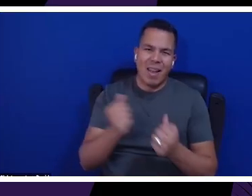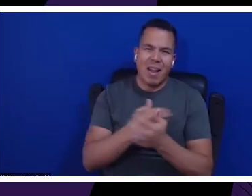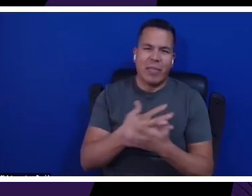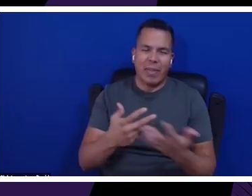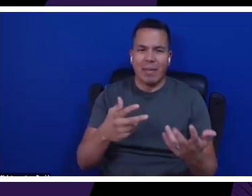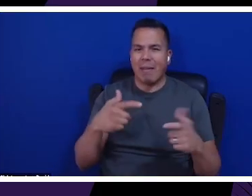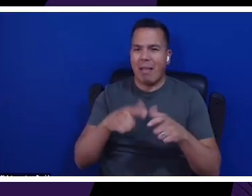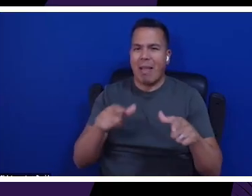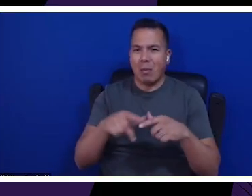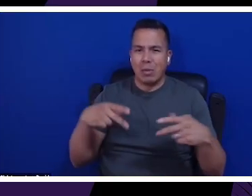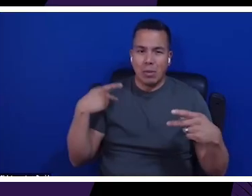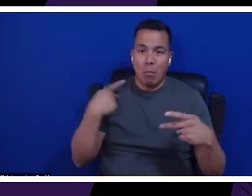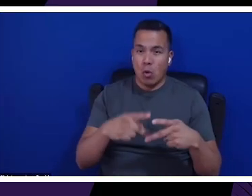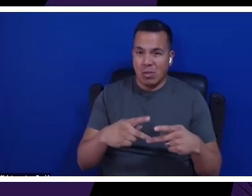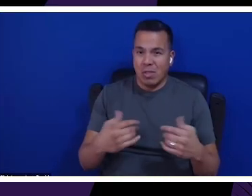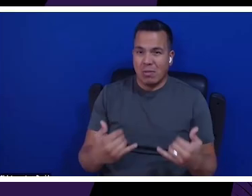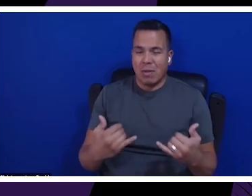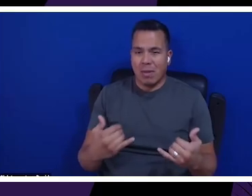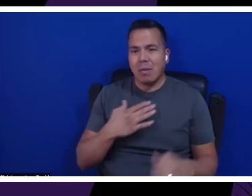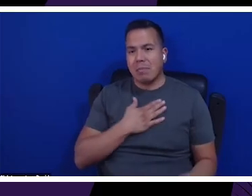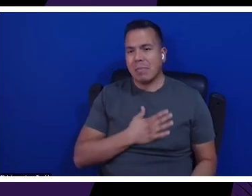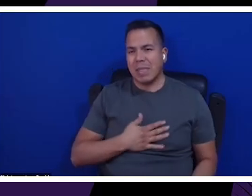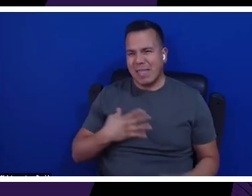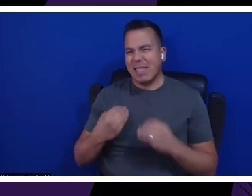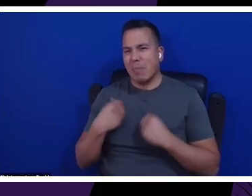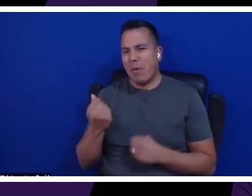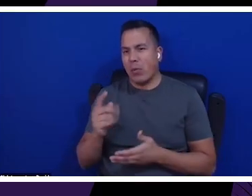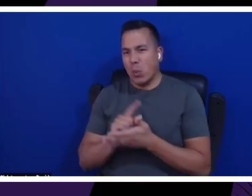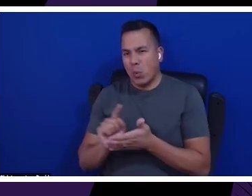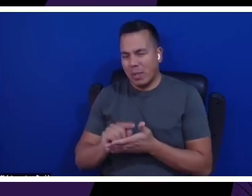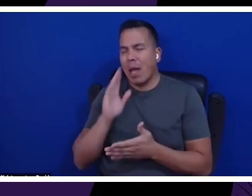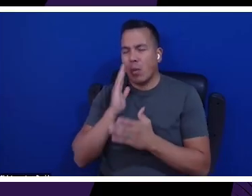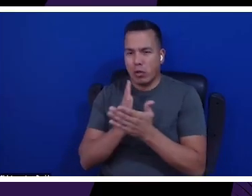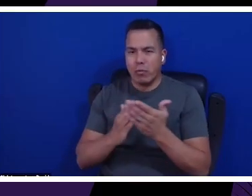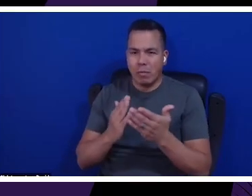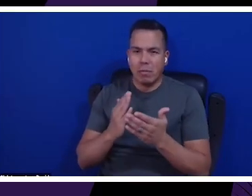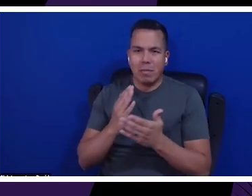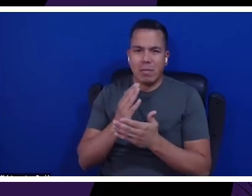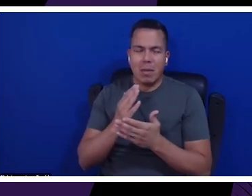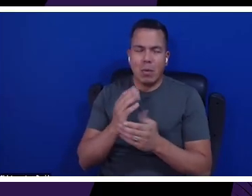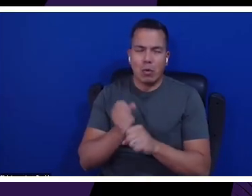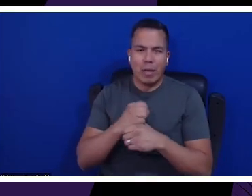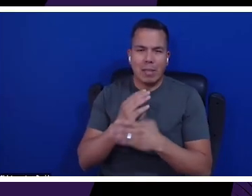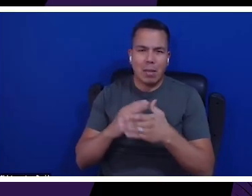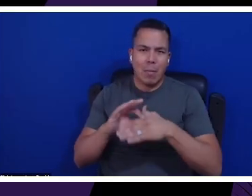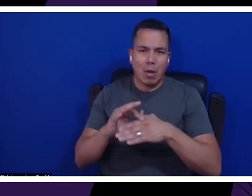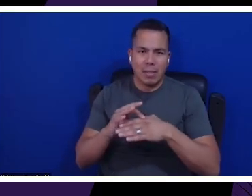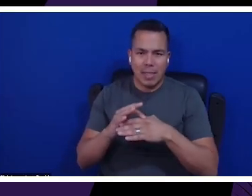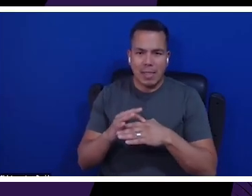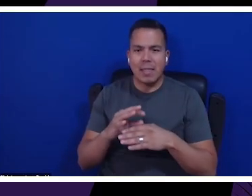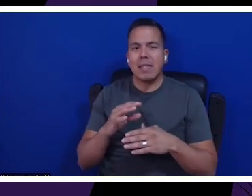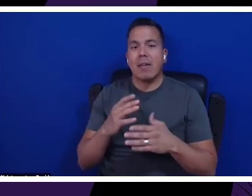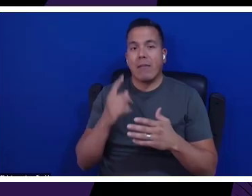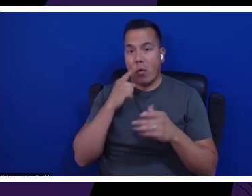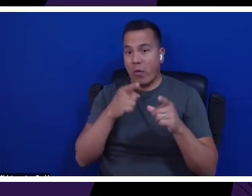now. Please give me a couple of weeks. I'll create some content for that and share with